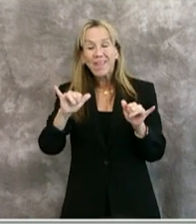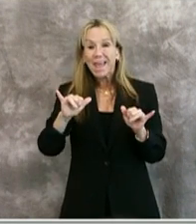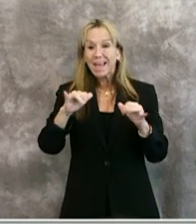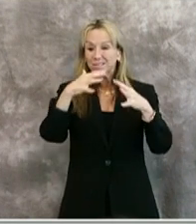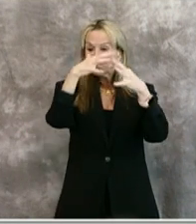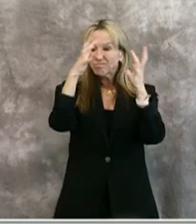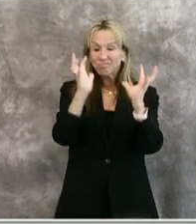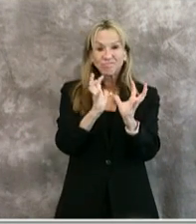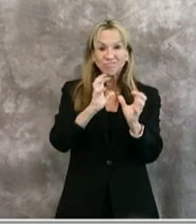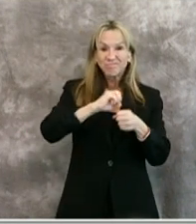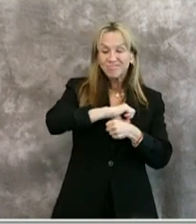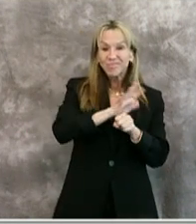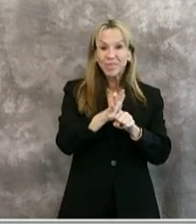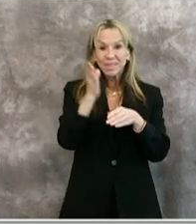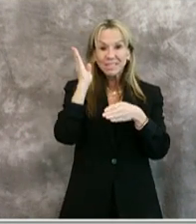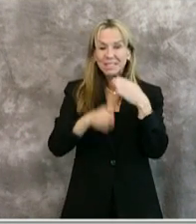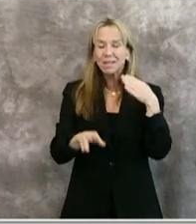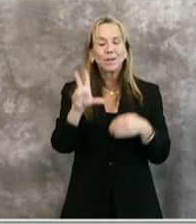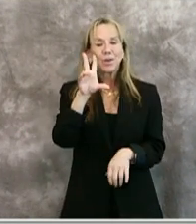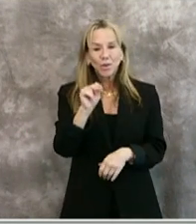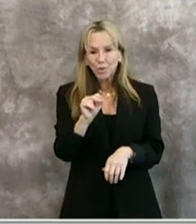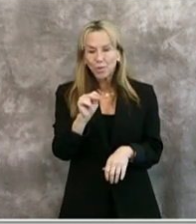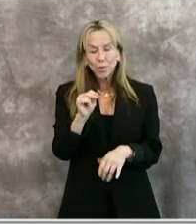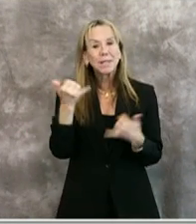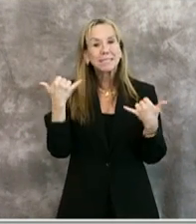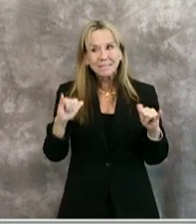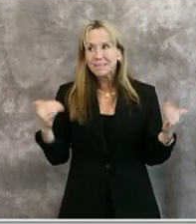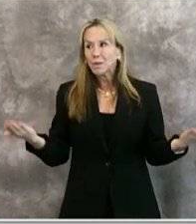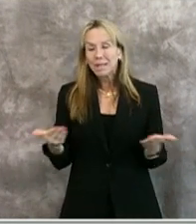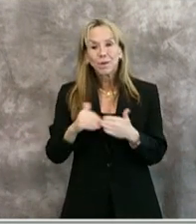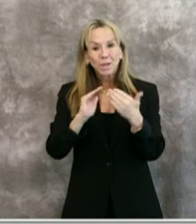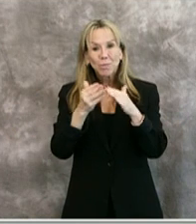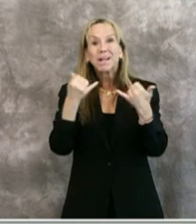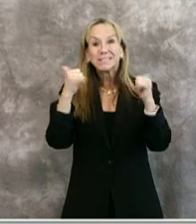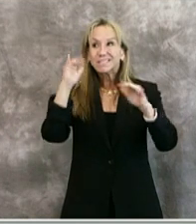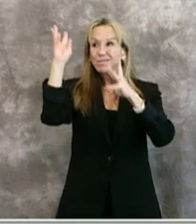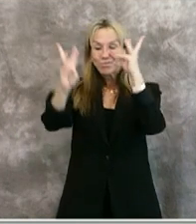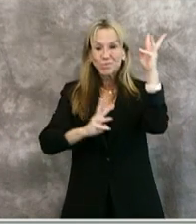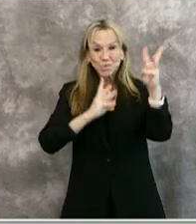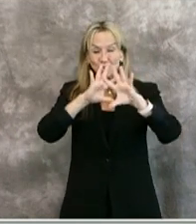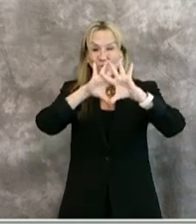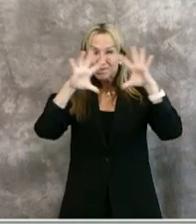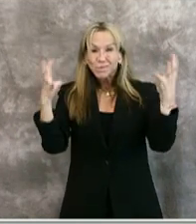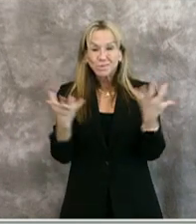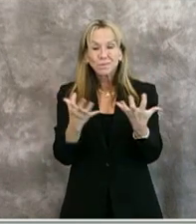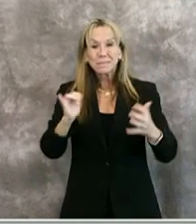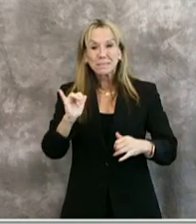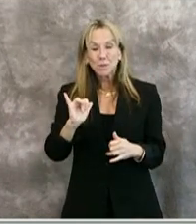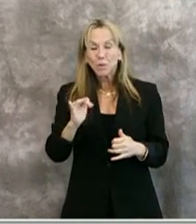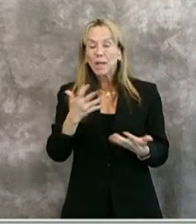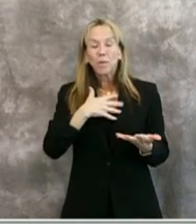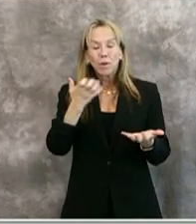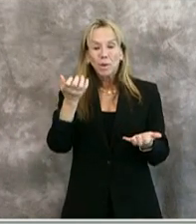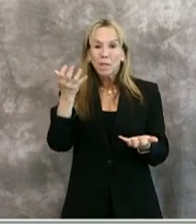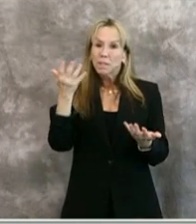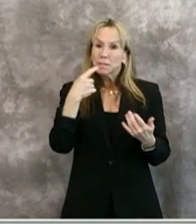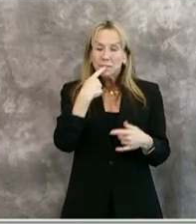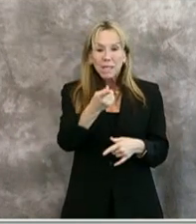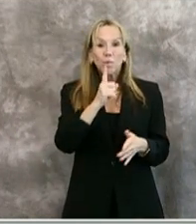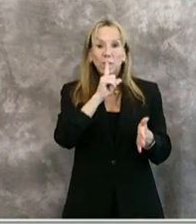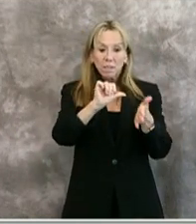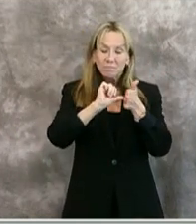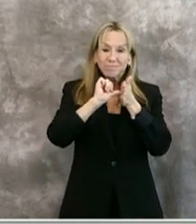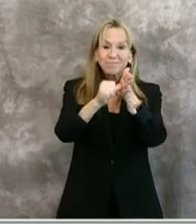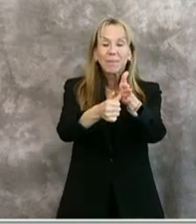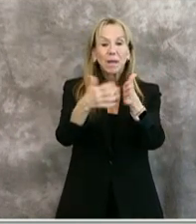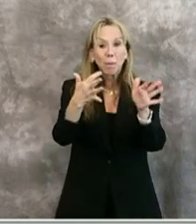is not over. The virus is still in our community and it is widespread. And we cannot emphasize enough that the